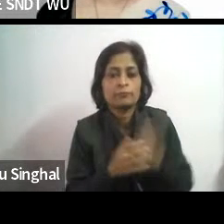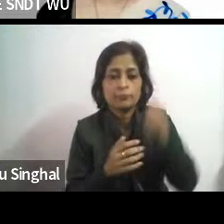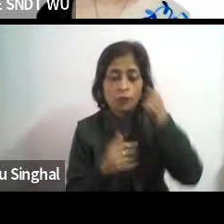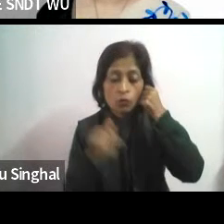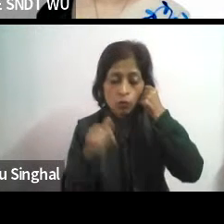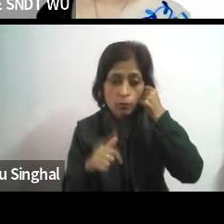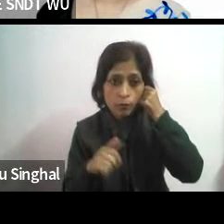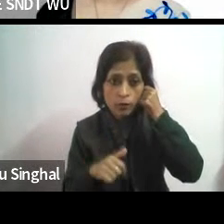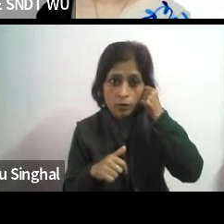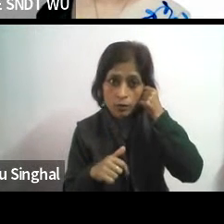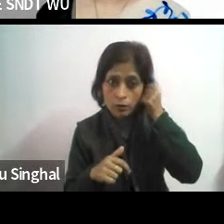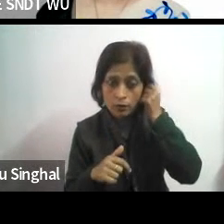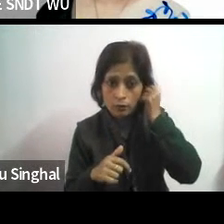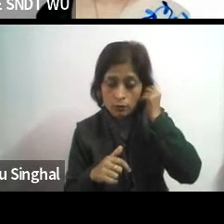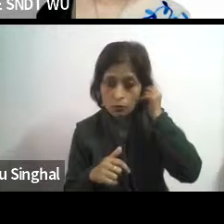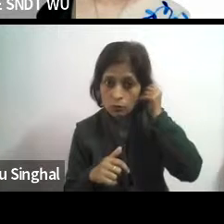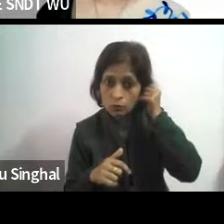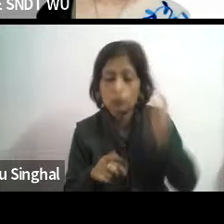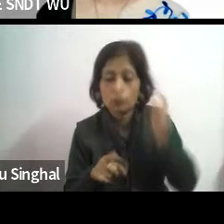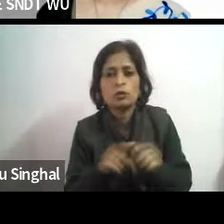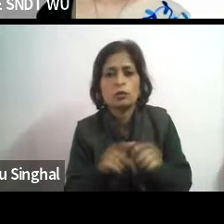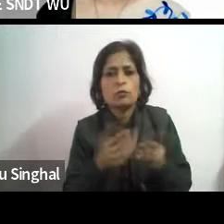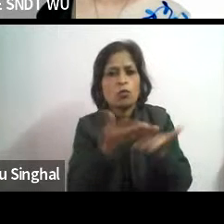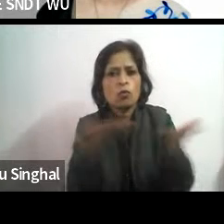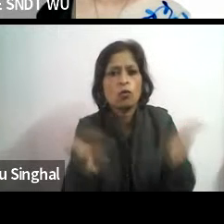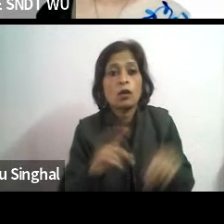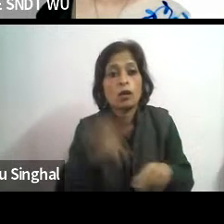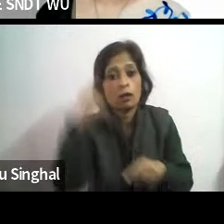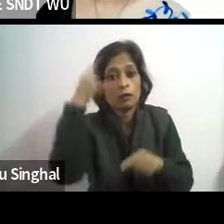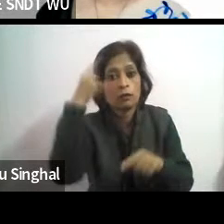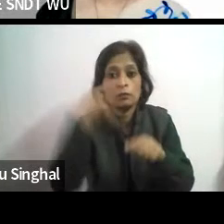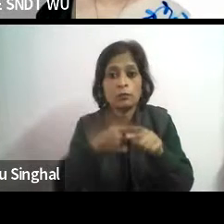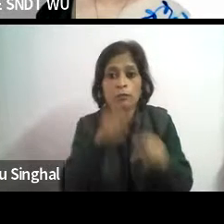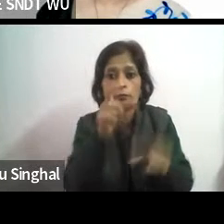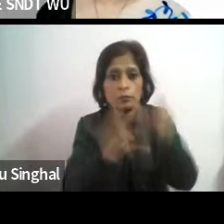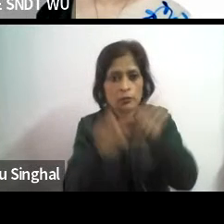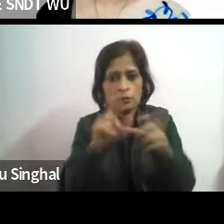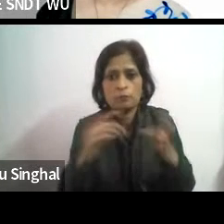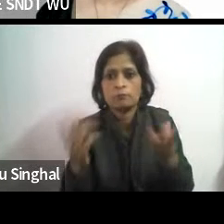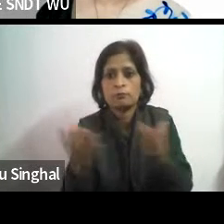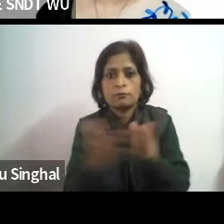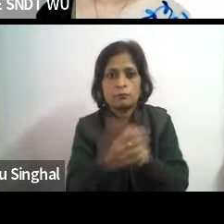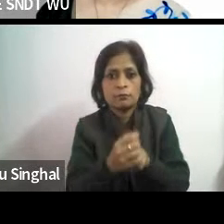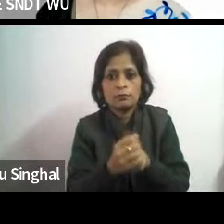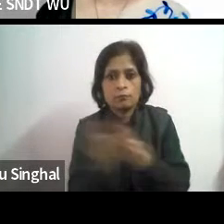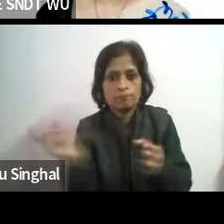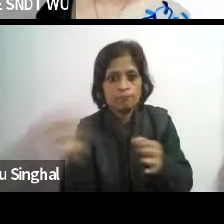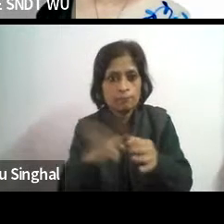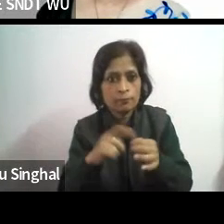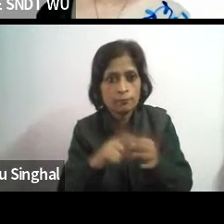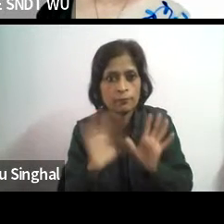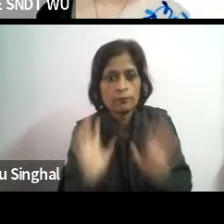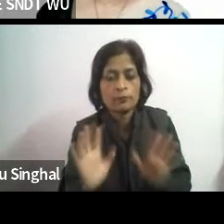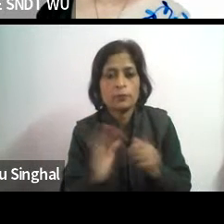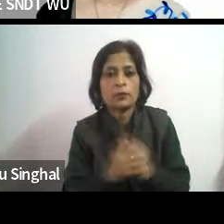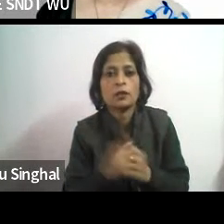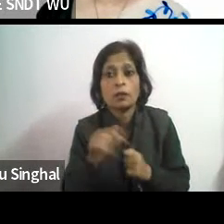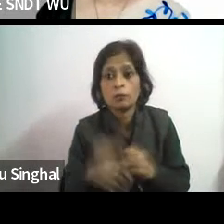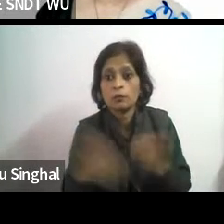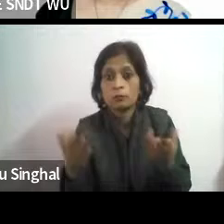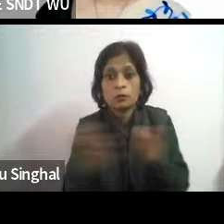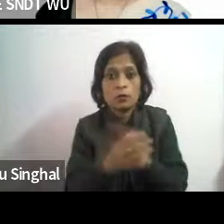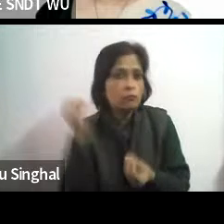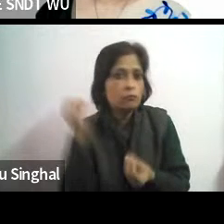acknowledge the presence of all our experts for today's session, whom we are going to hear from